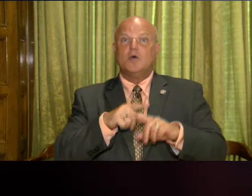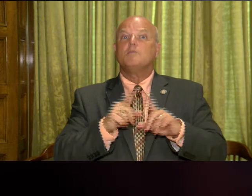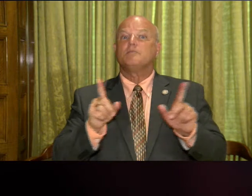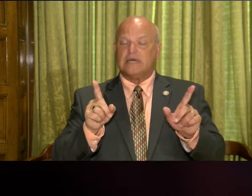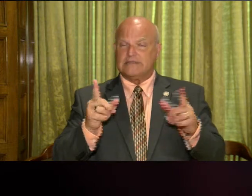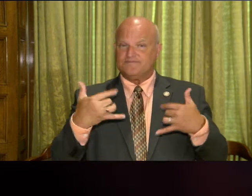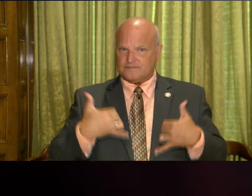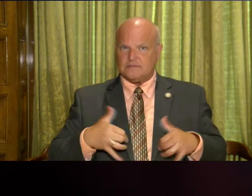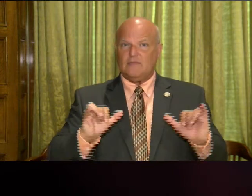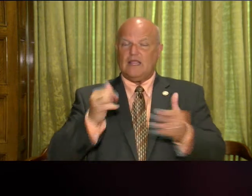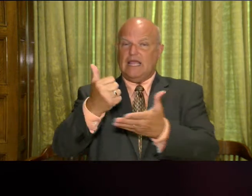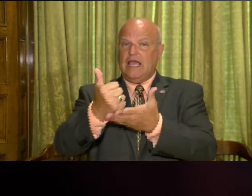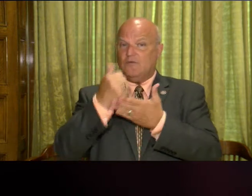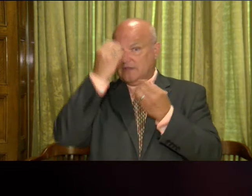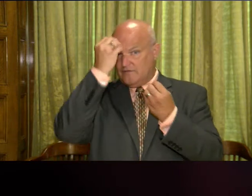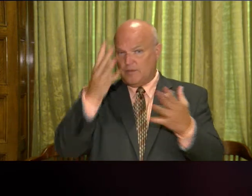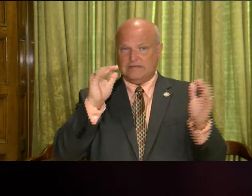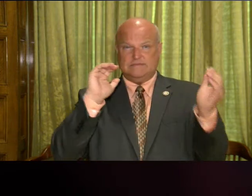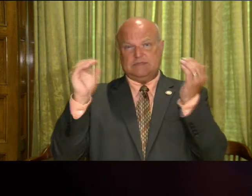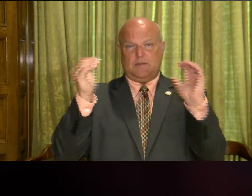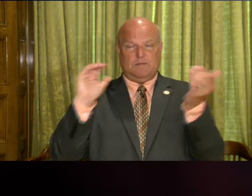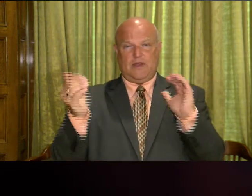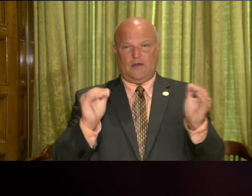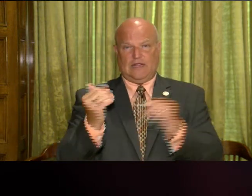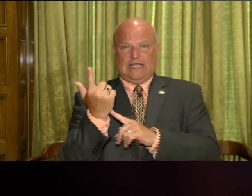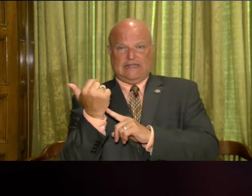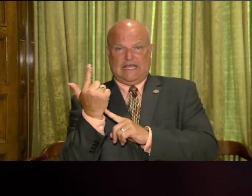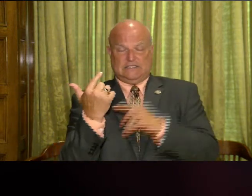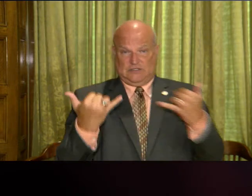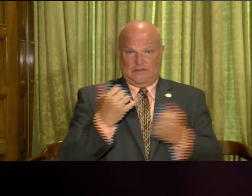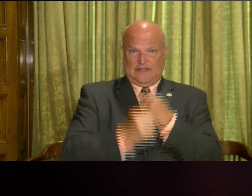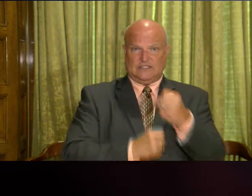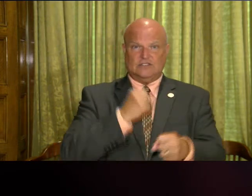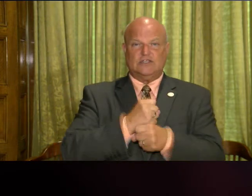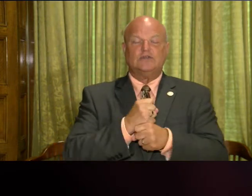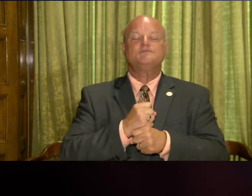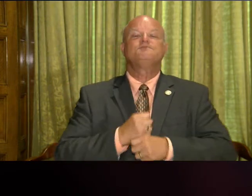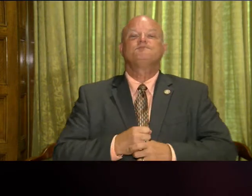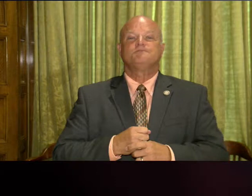it is still helpful for comparative purposes. The next one